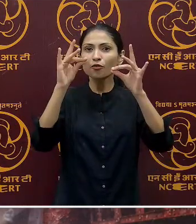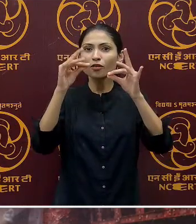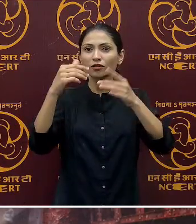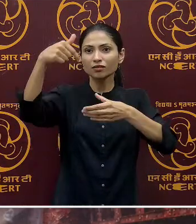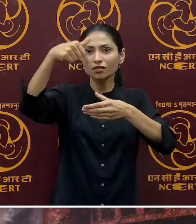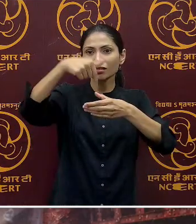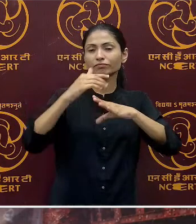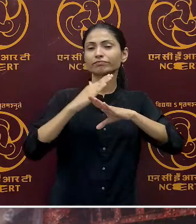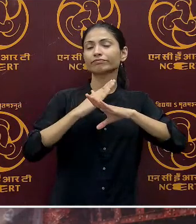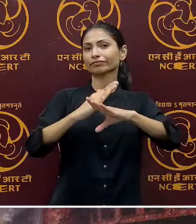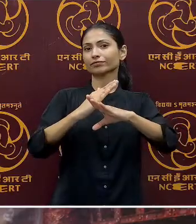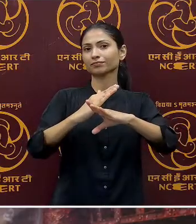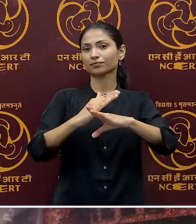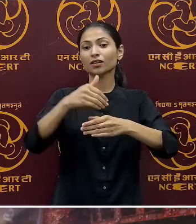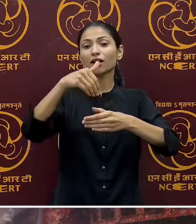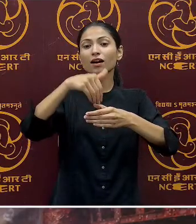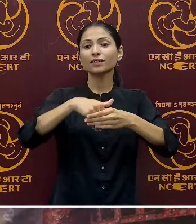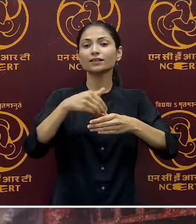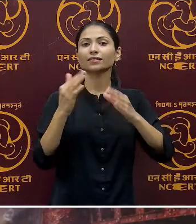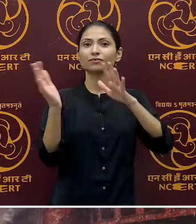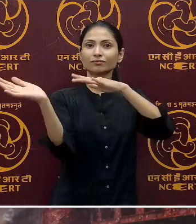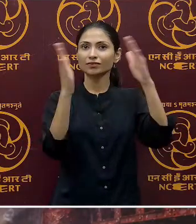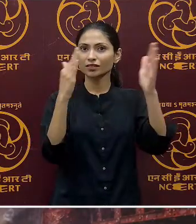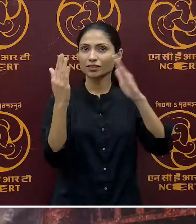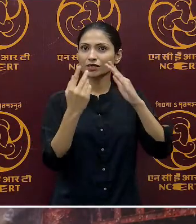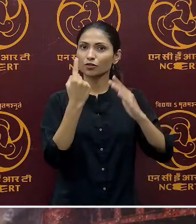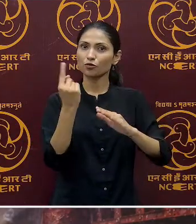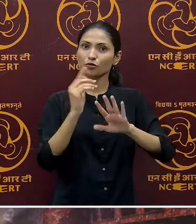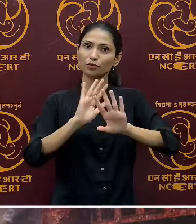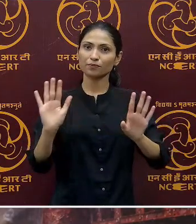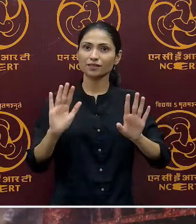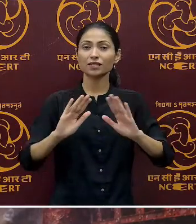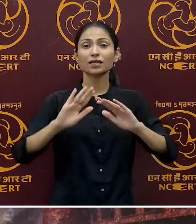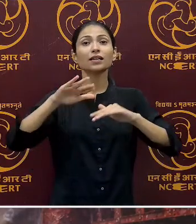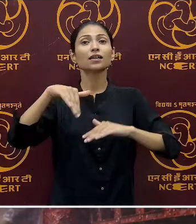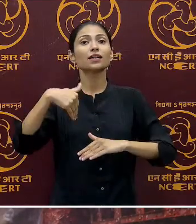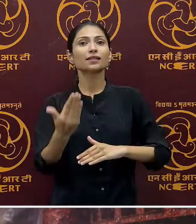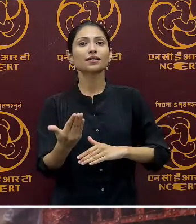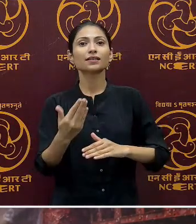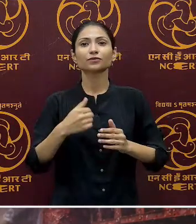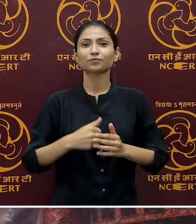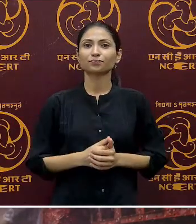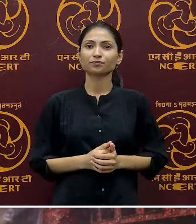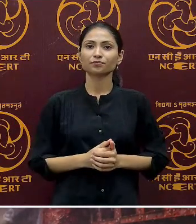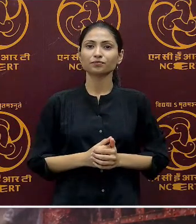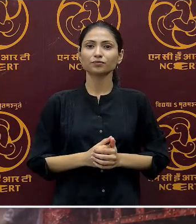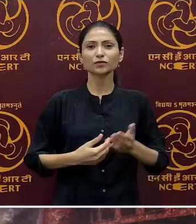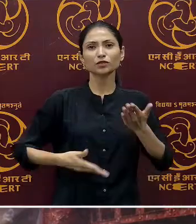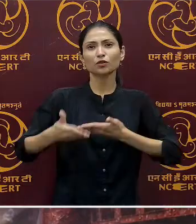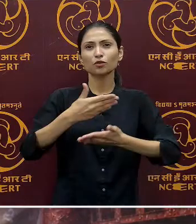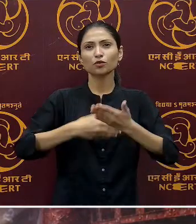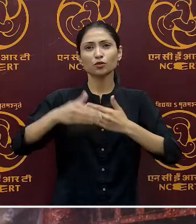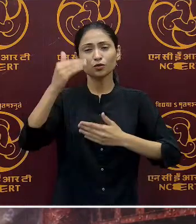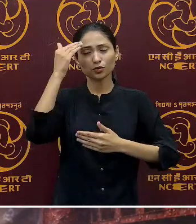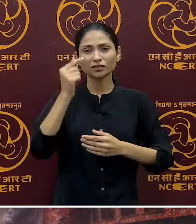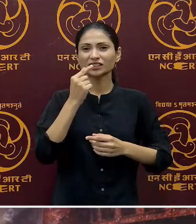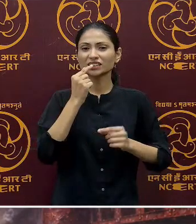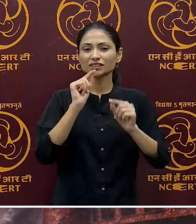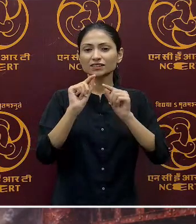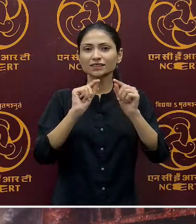dryer. Now we will click on the next. Now silica gel is used to keep the air dry.